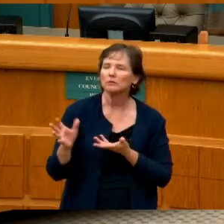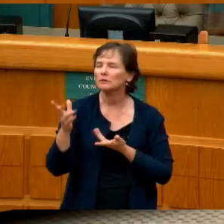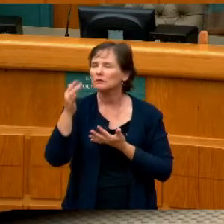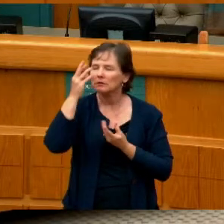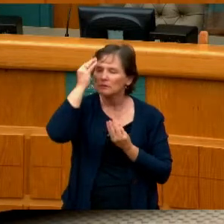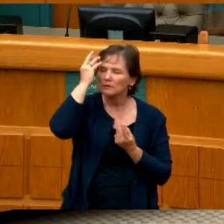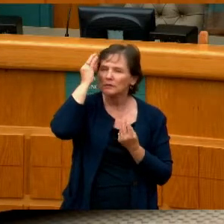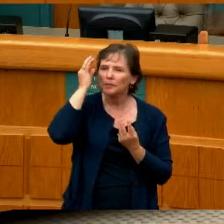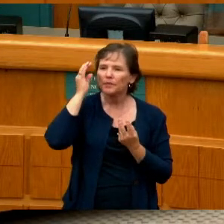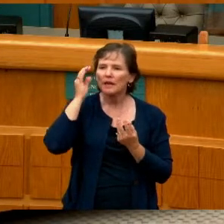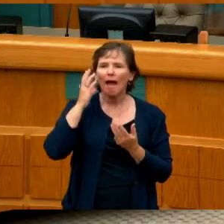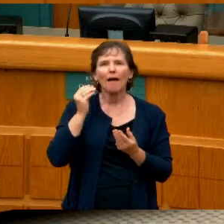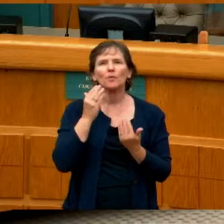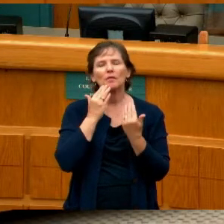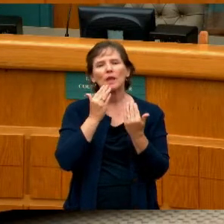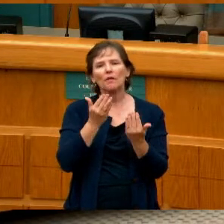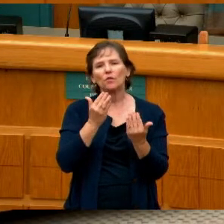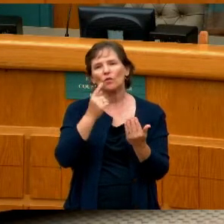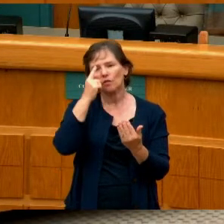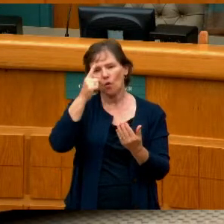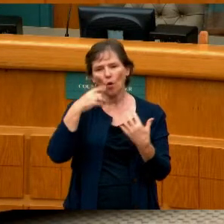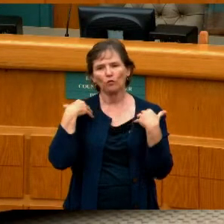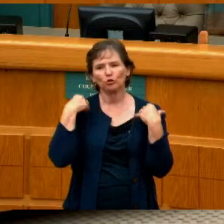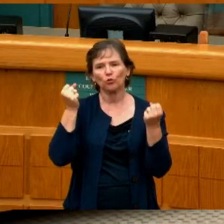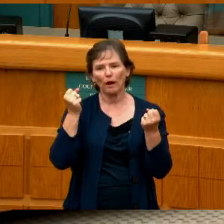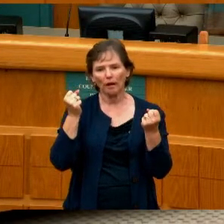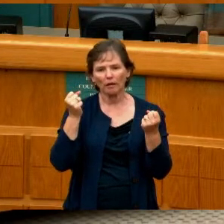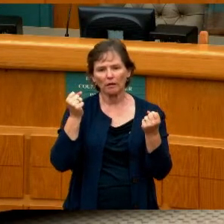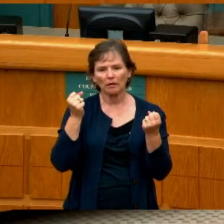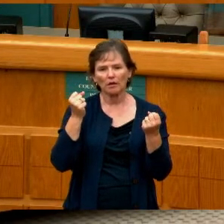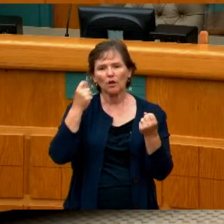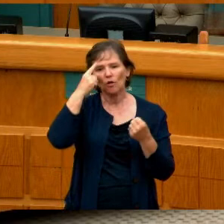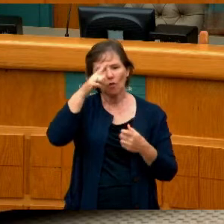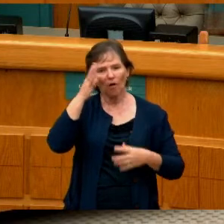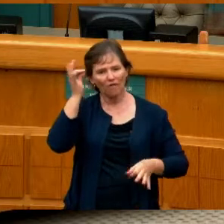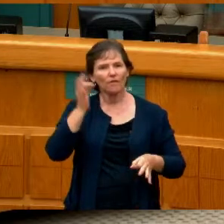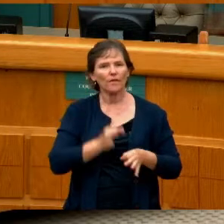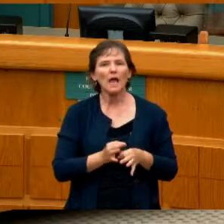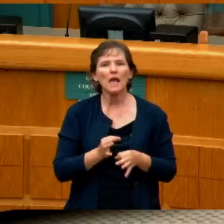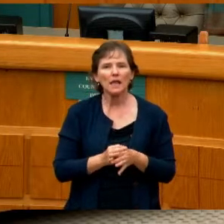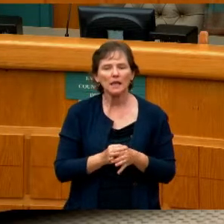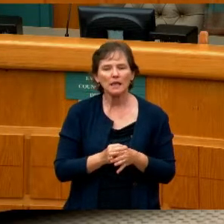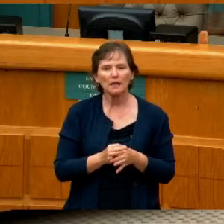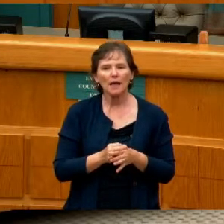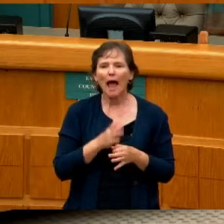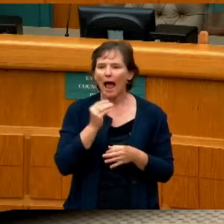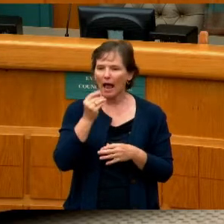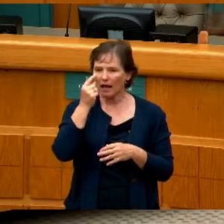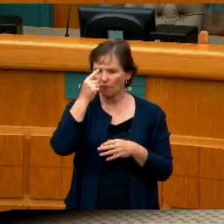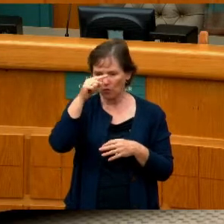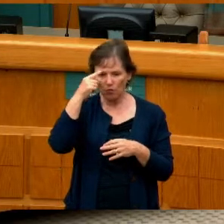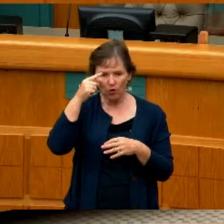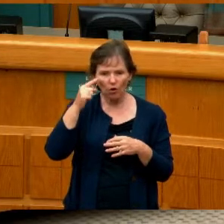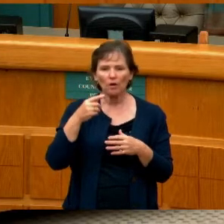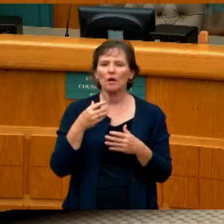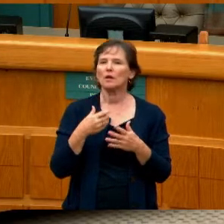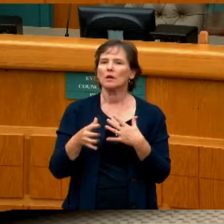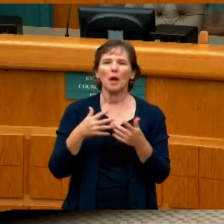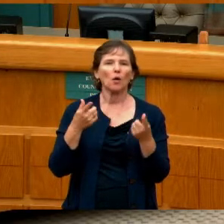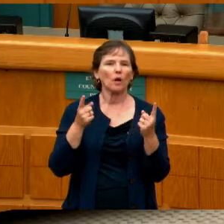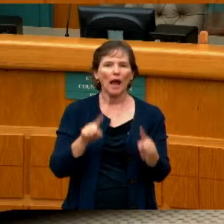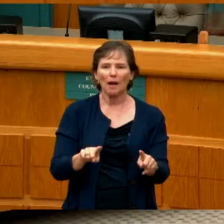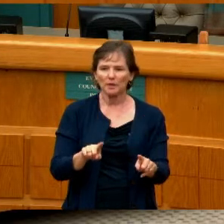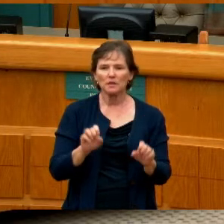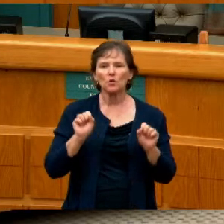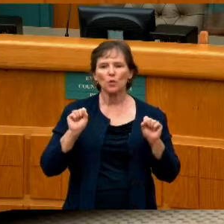spirit, we give thanks for our strength and for our belief that no matter what